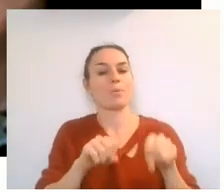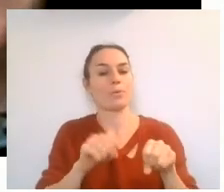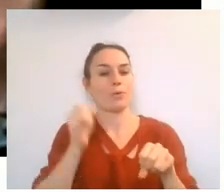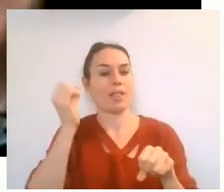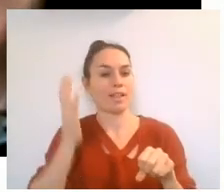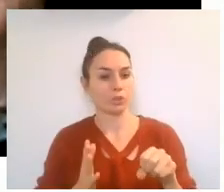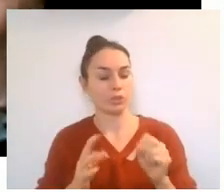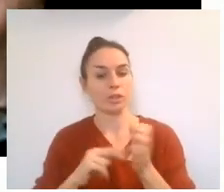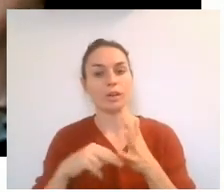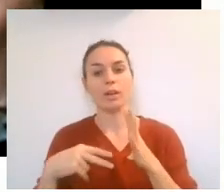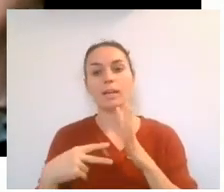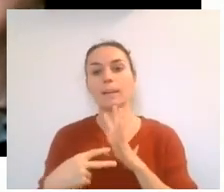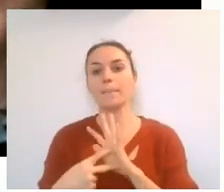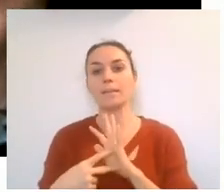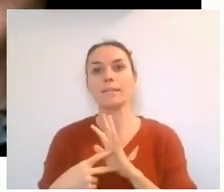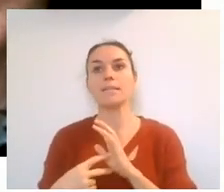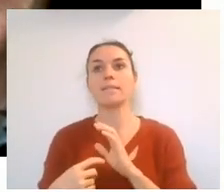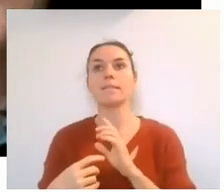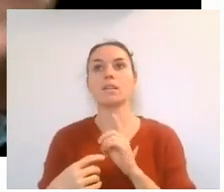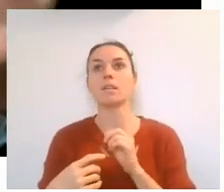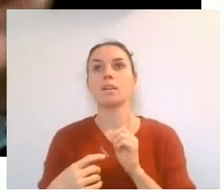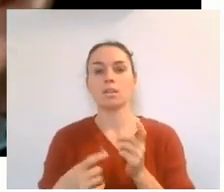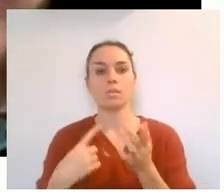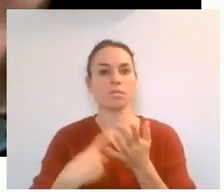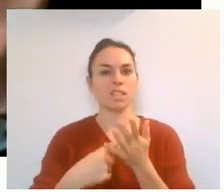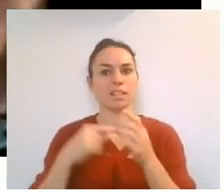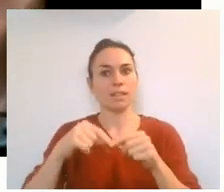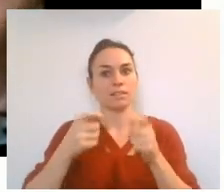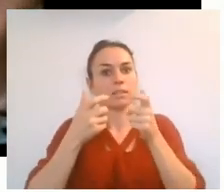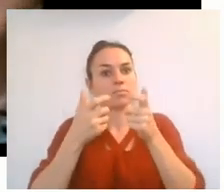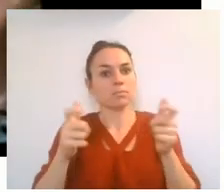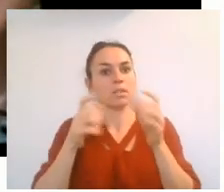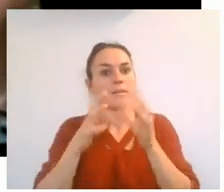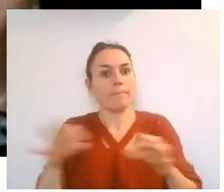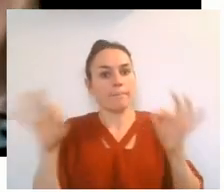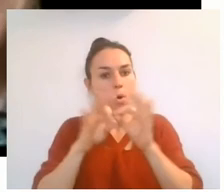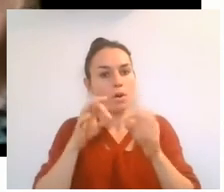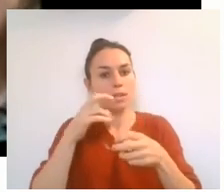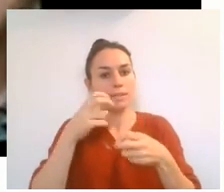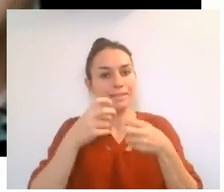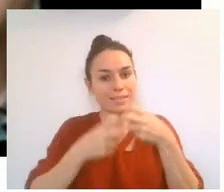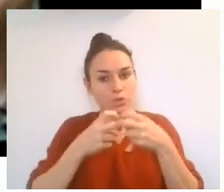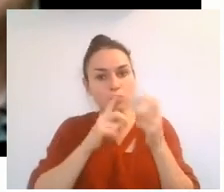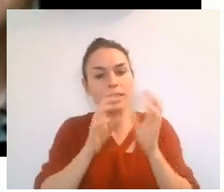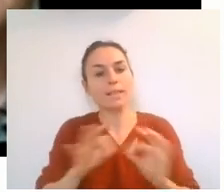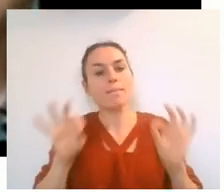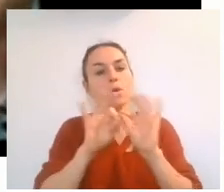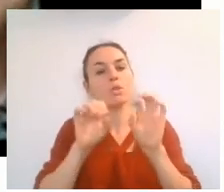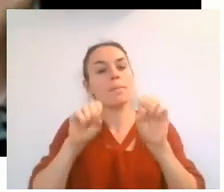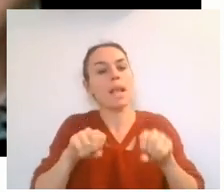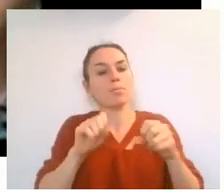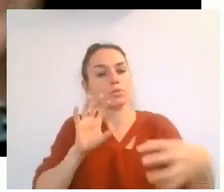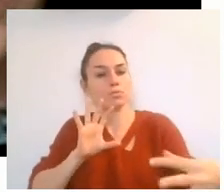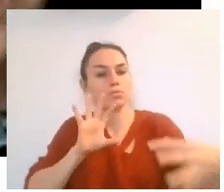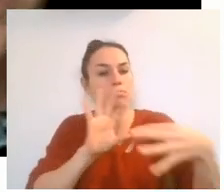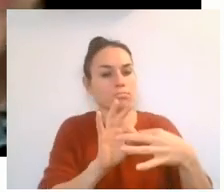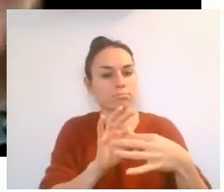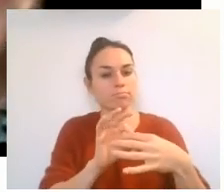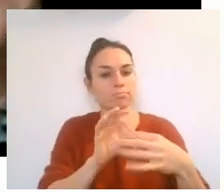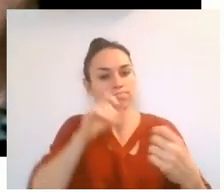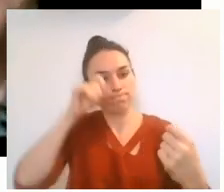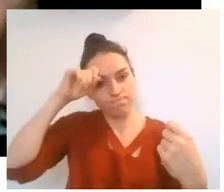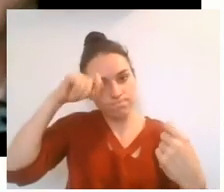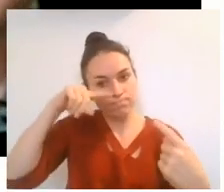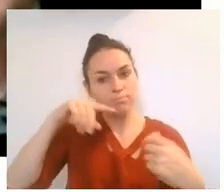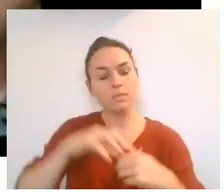about issues that are this huge, that really makes a difference. And I found myself just really able to follow along